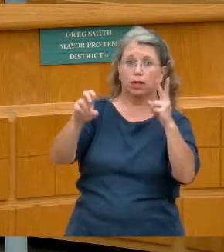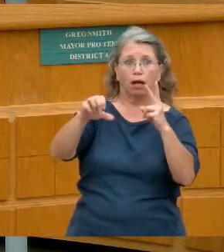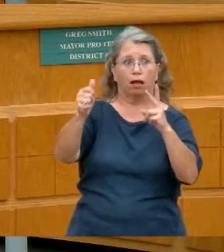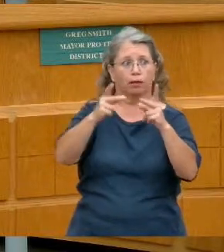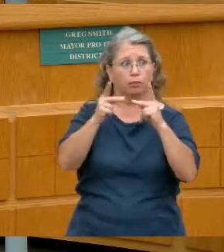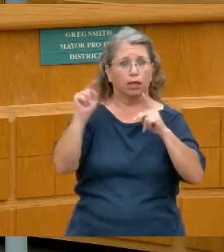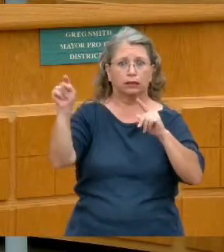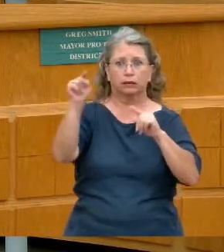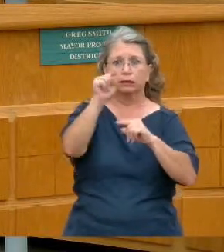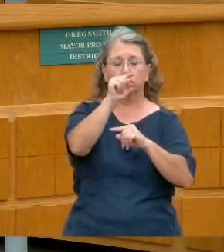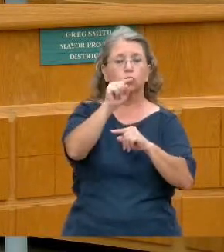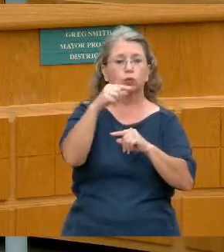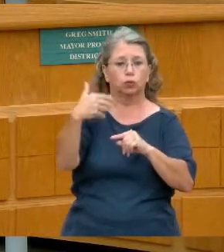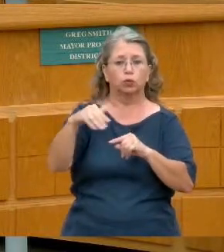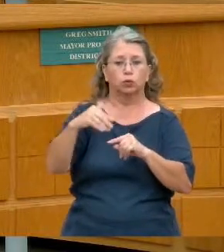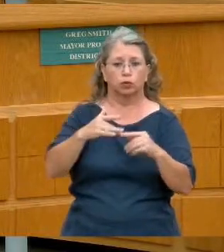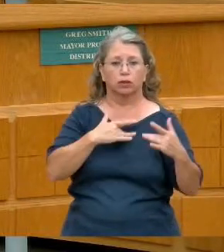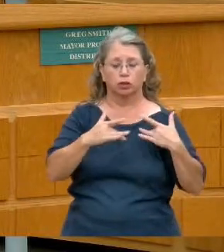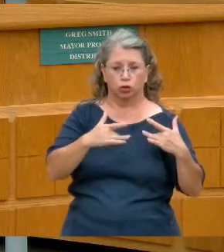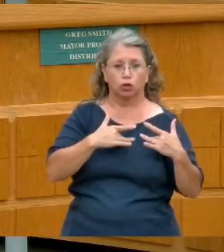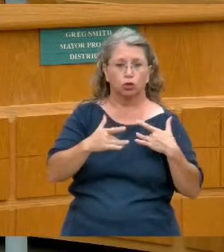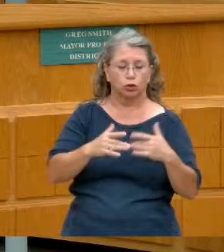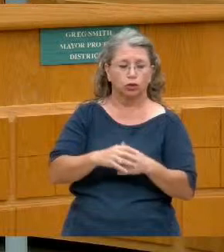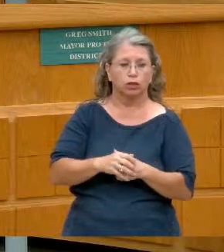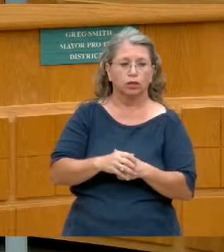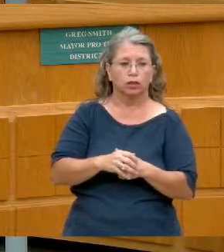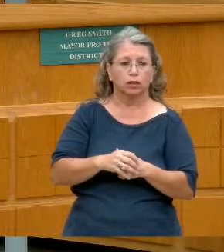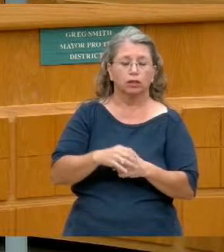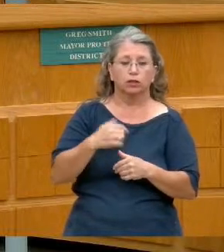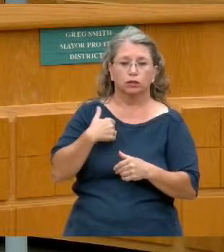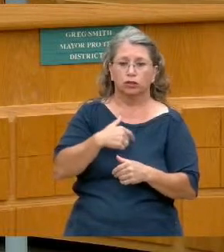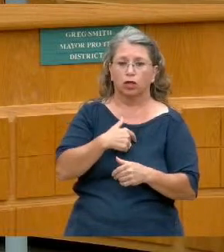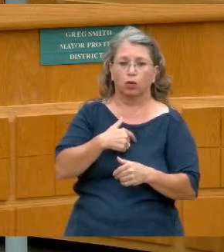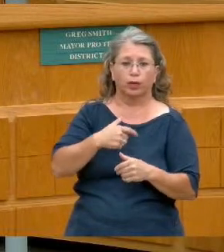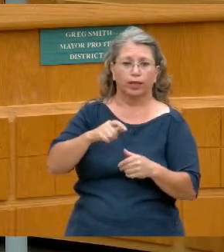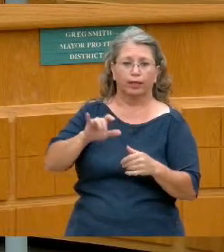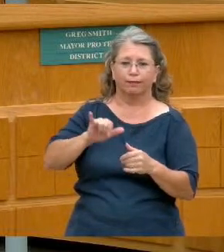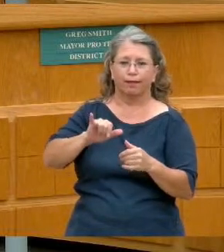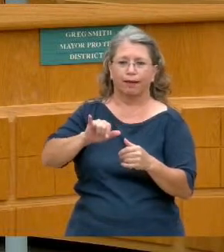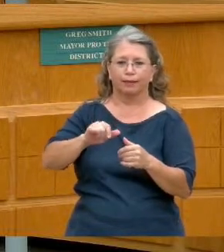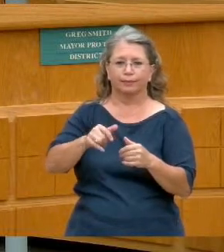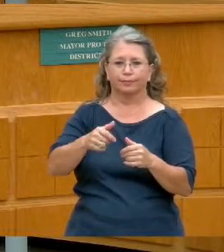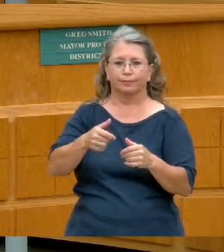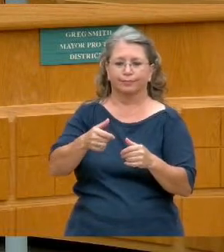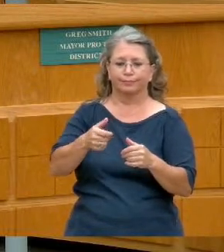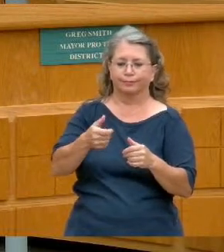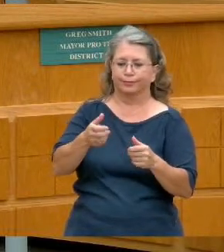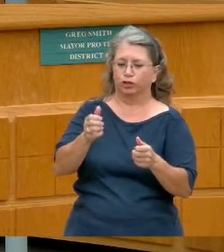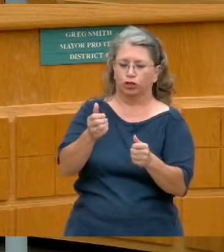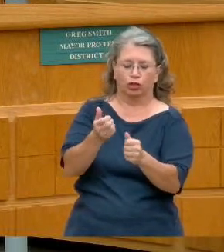And so we were concerned, and we turned the burner off. We implemented stay